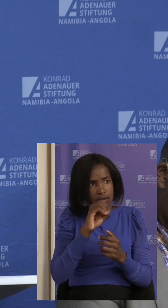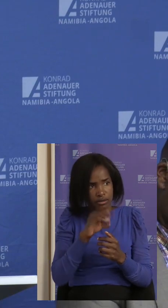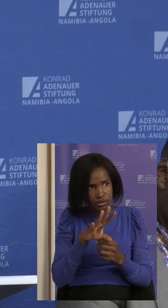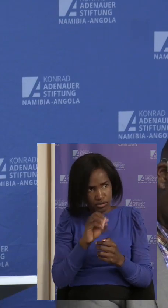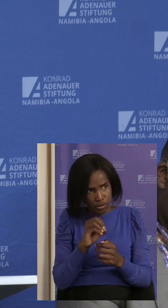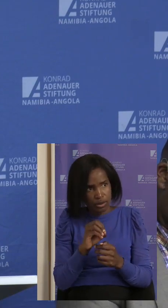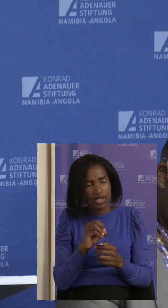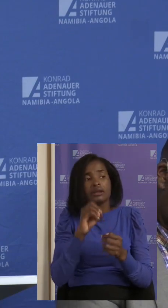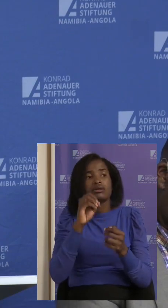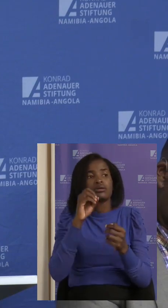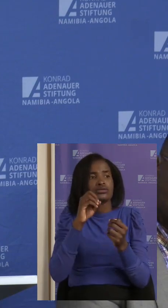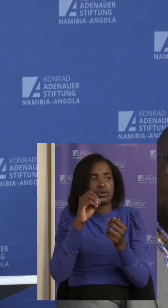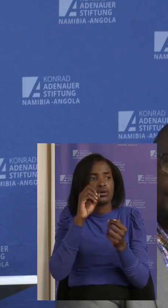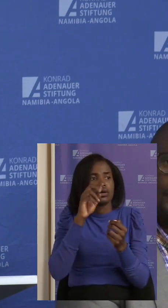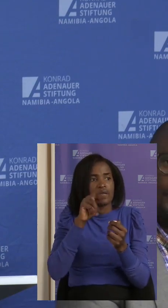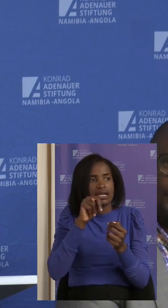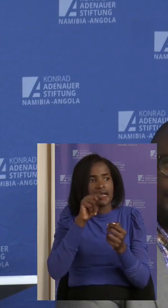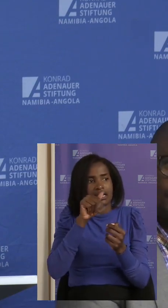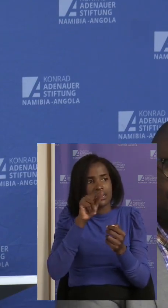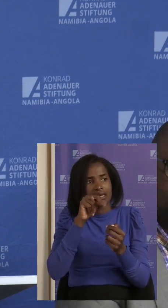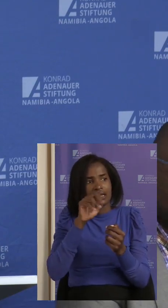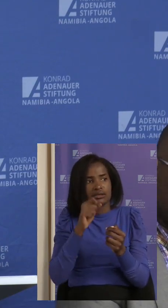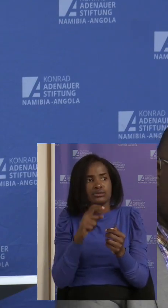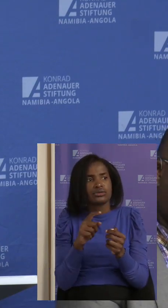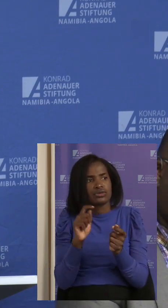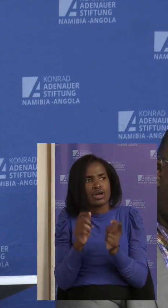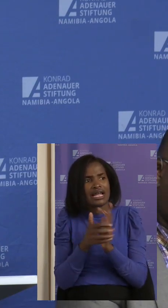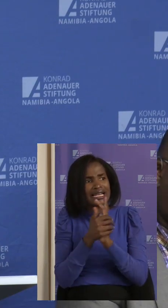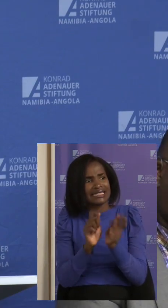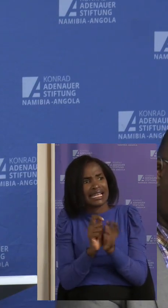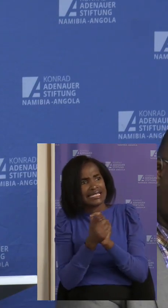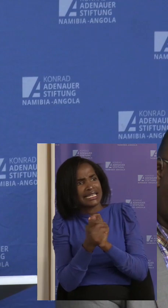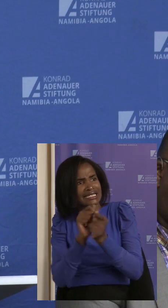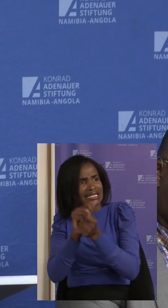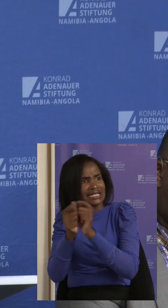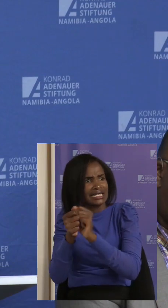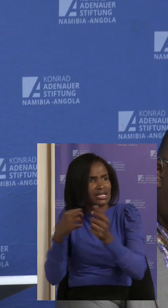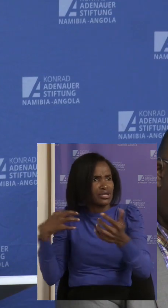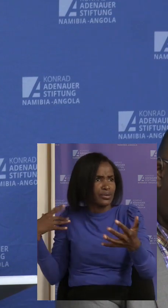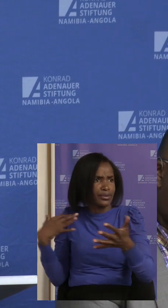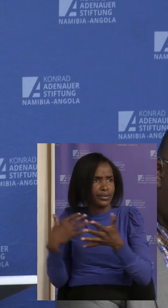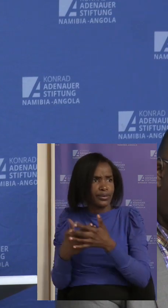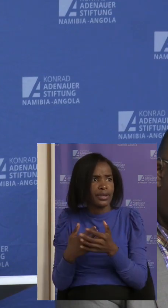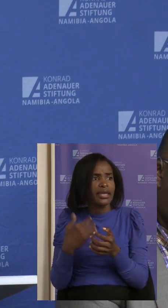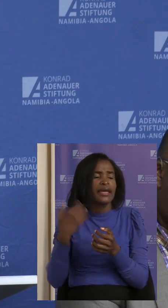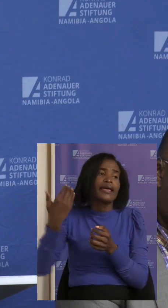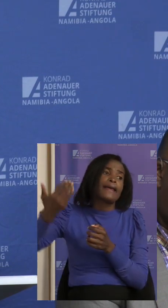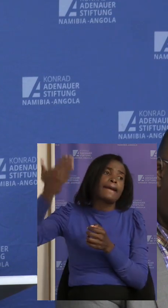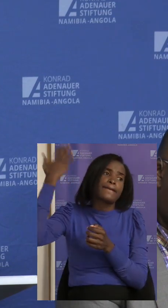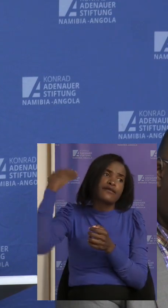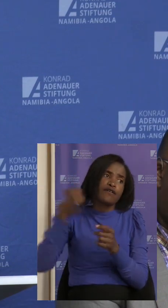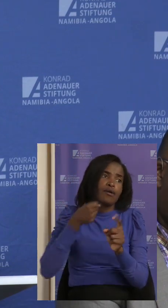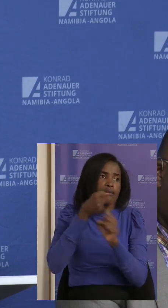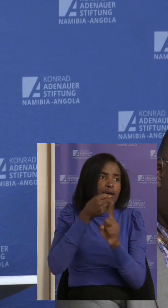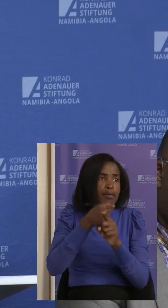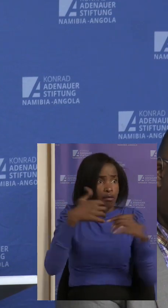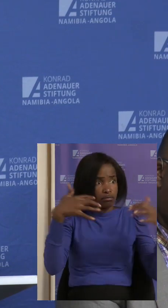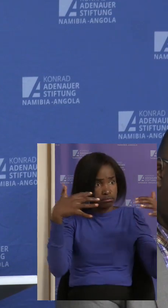a wide range of different generations and leaderships, and how there was a different fight in terms of armed